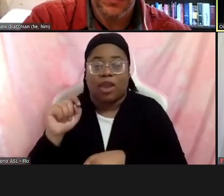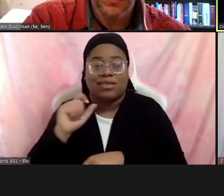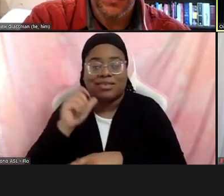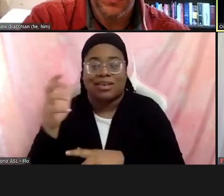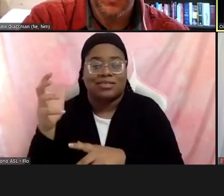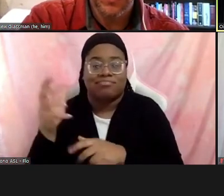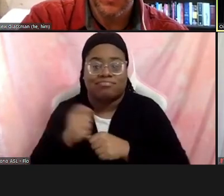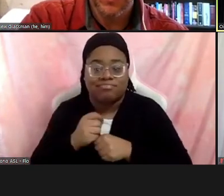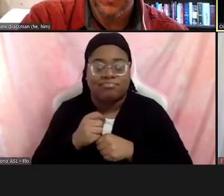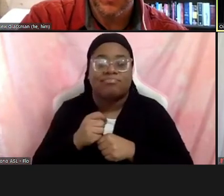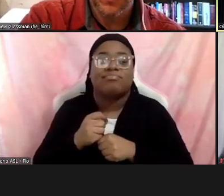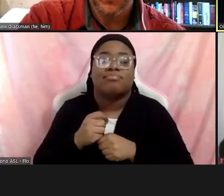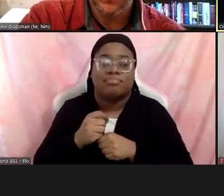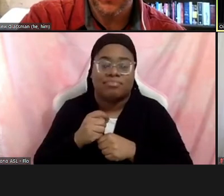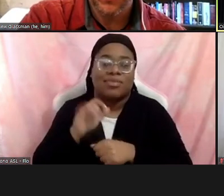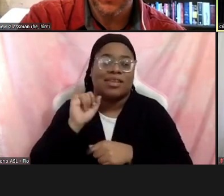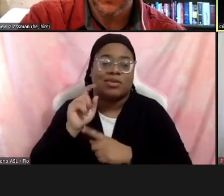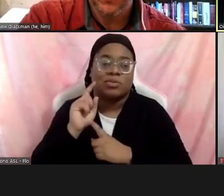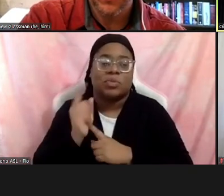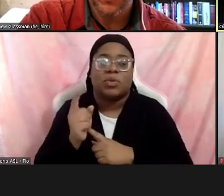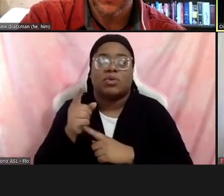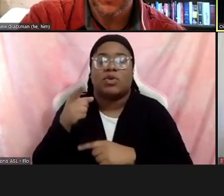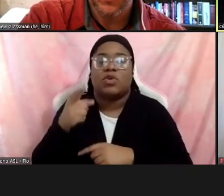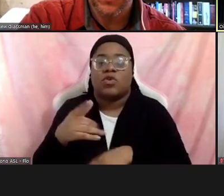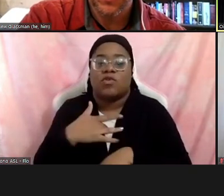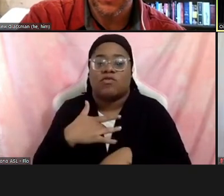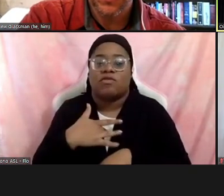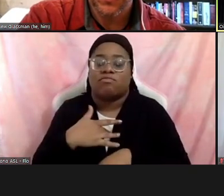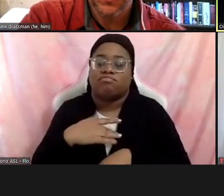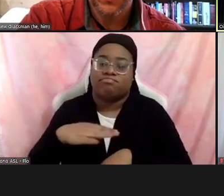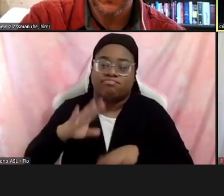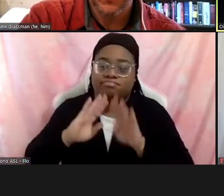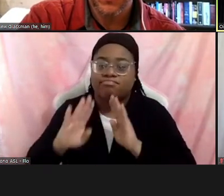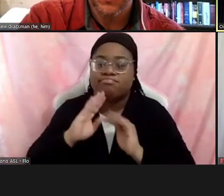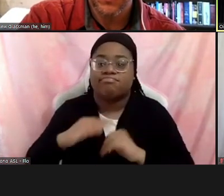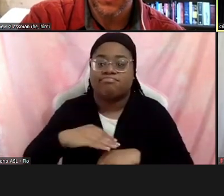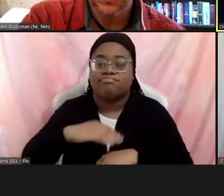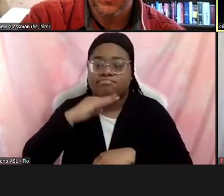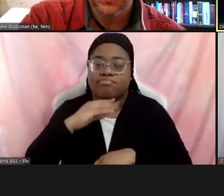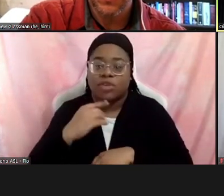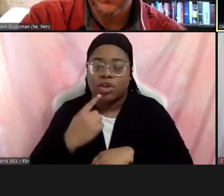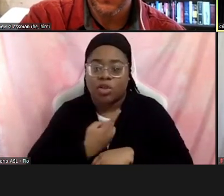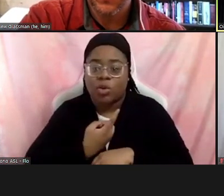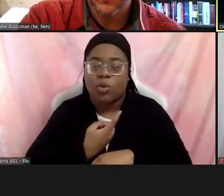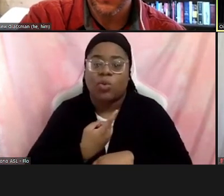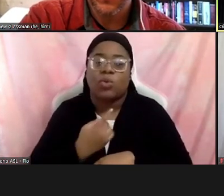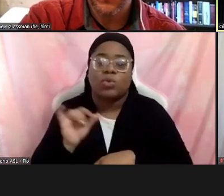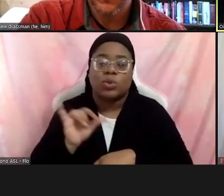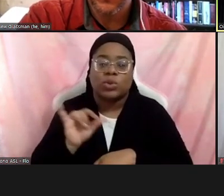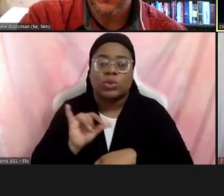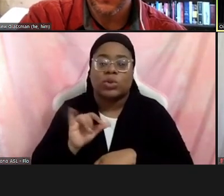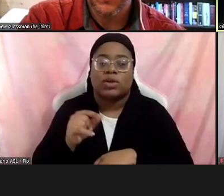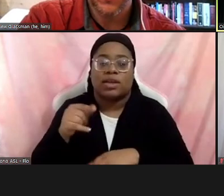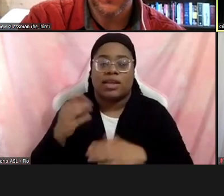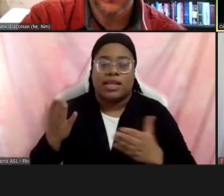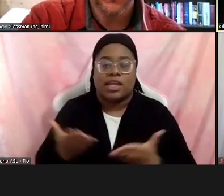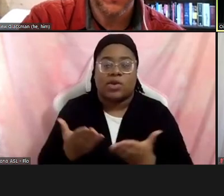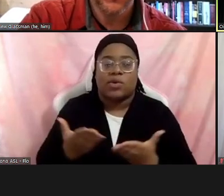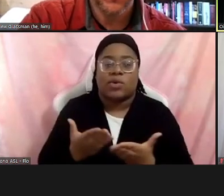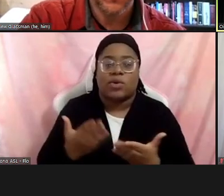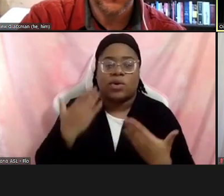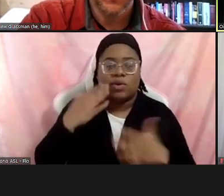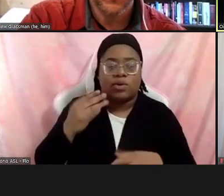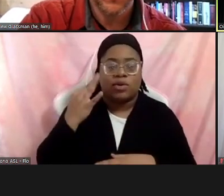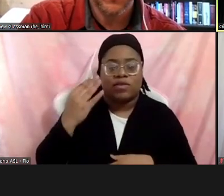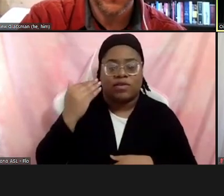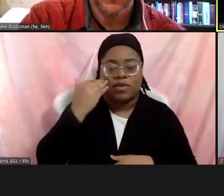no? So those moments where you feel so fed up, so alone too, because here, I don't know if you know the